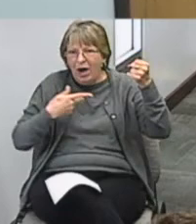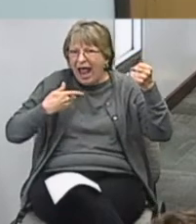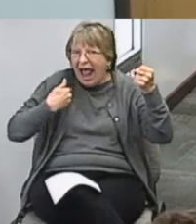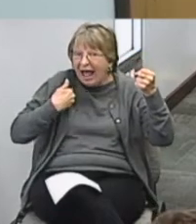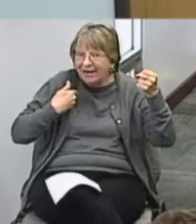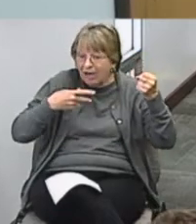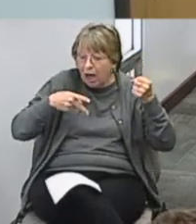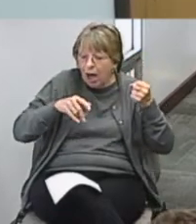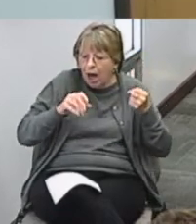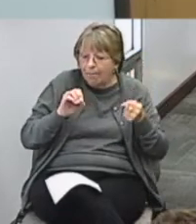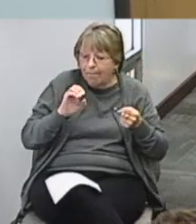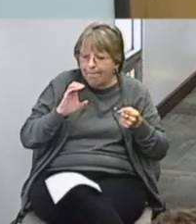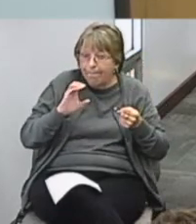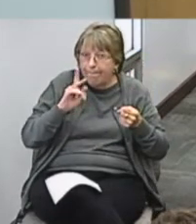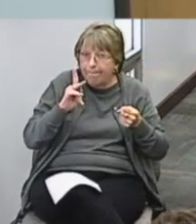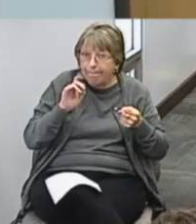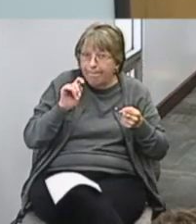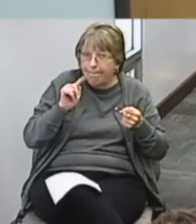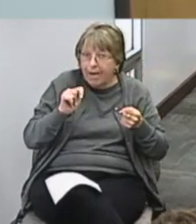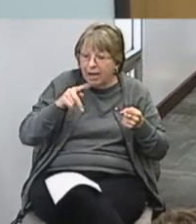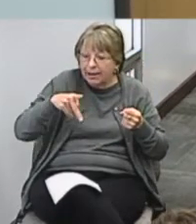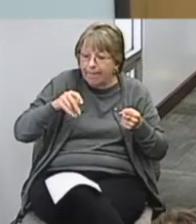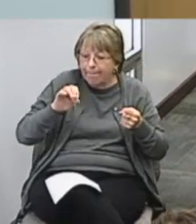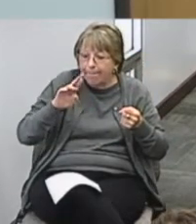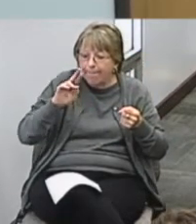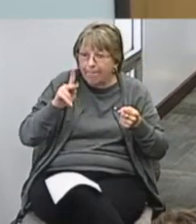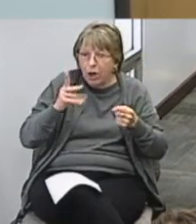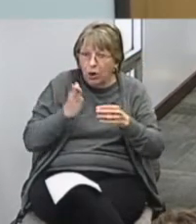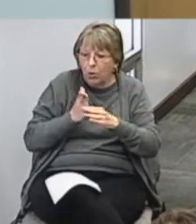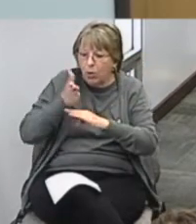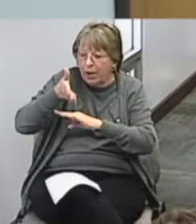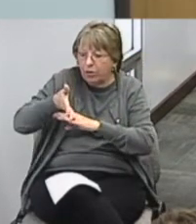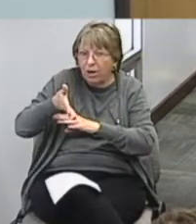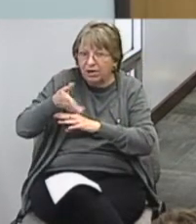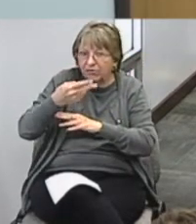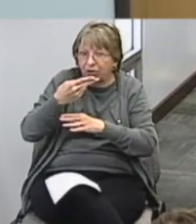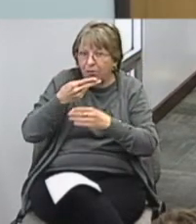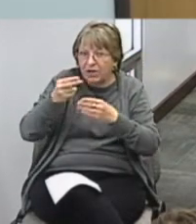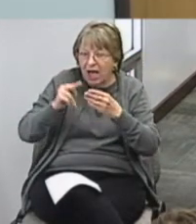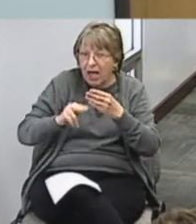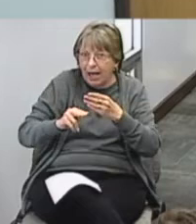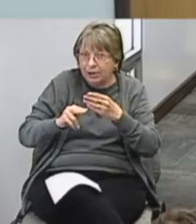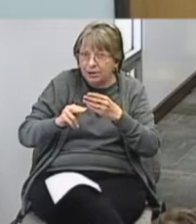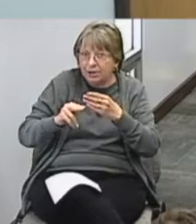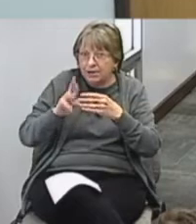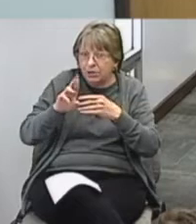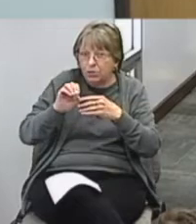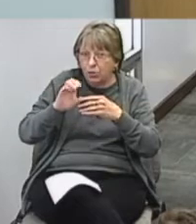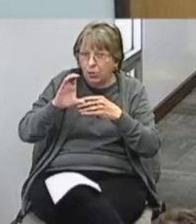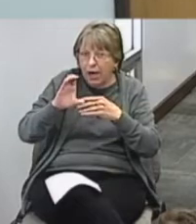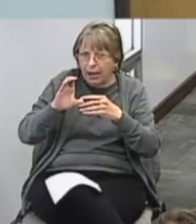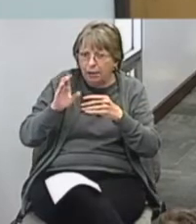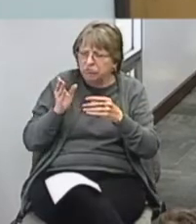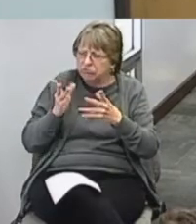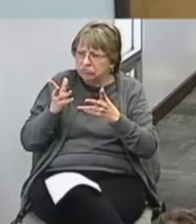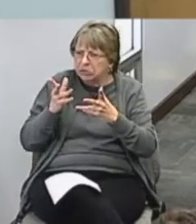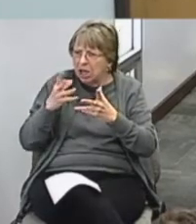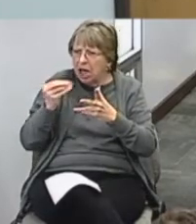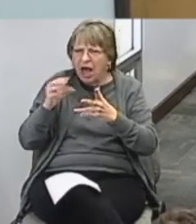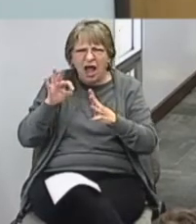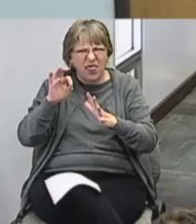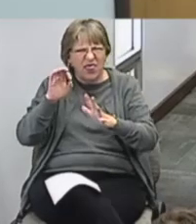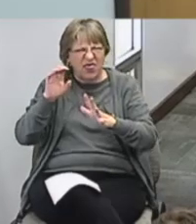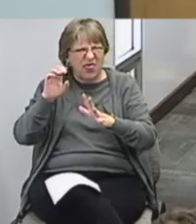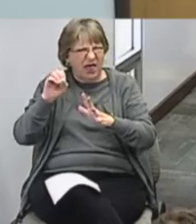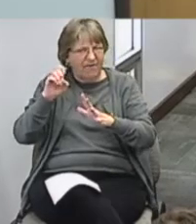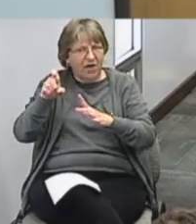to Hutch Rec Commission, right across the street from the Fox. You guys, well, Justin was up here giving that presentation a couple of weeks